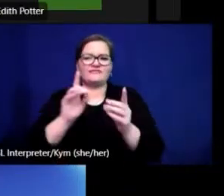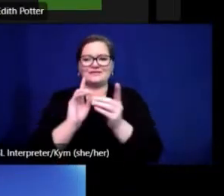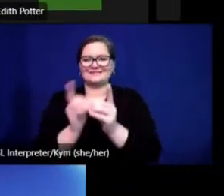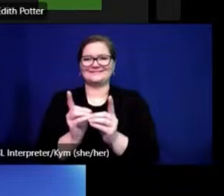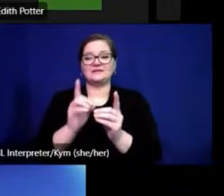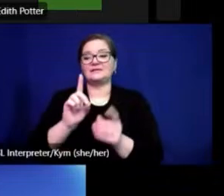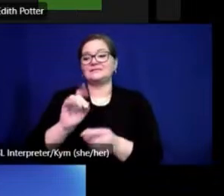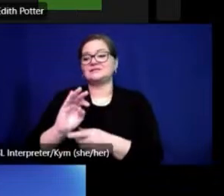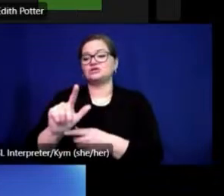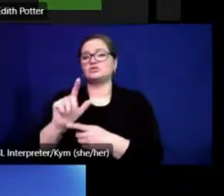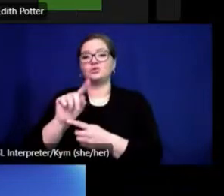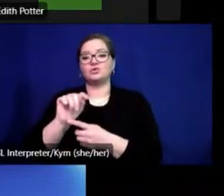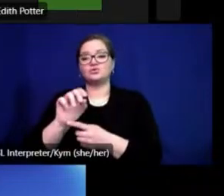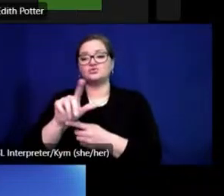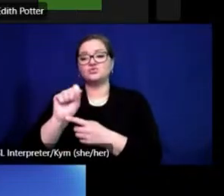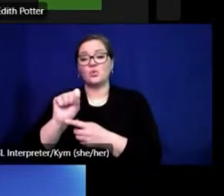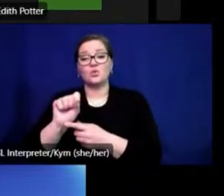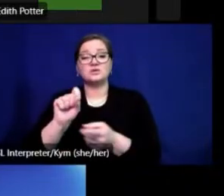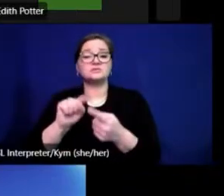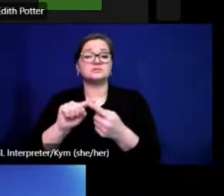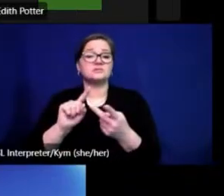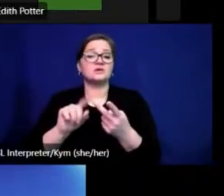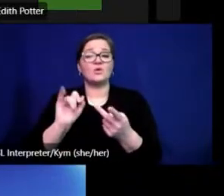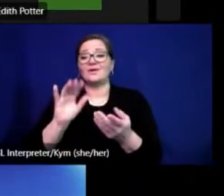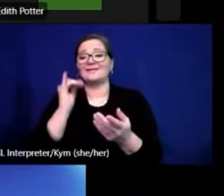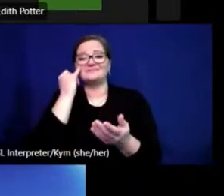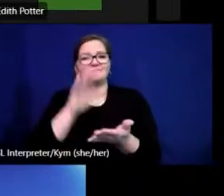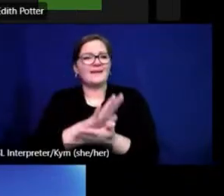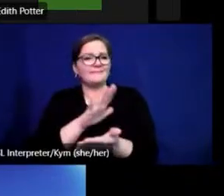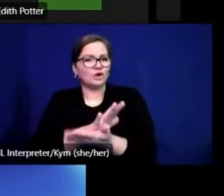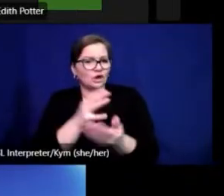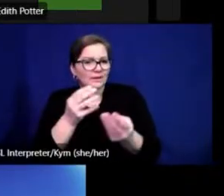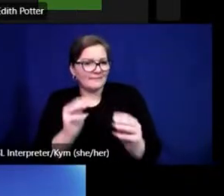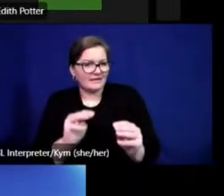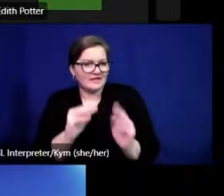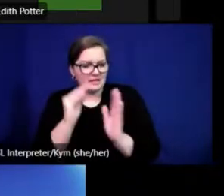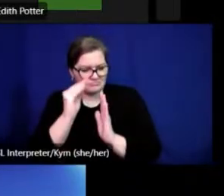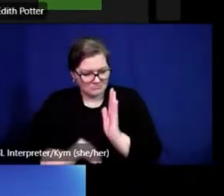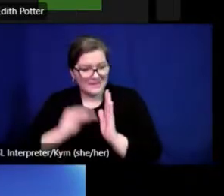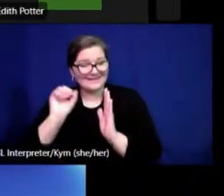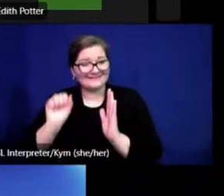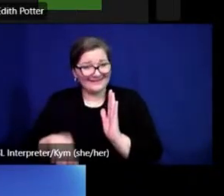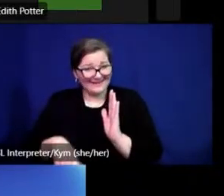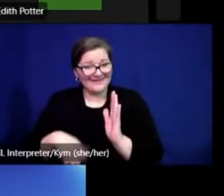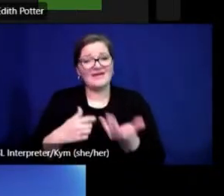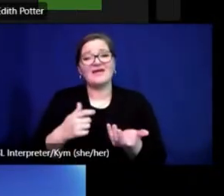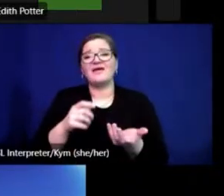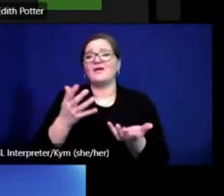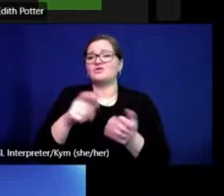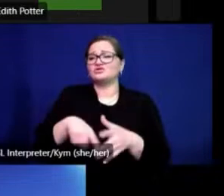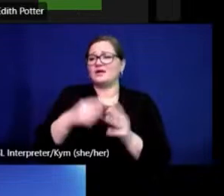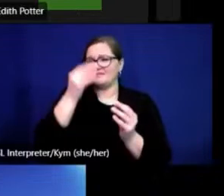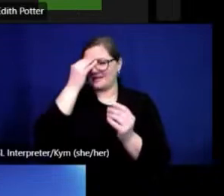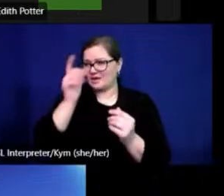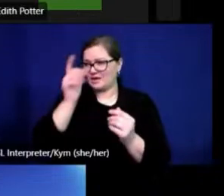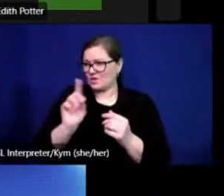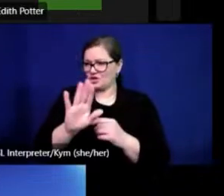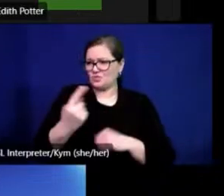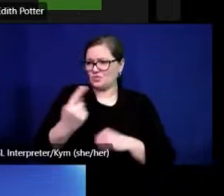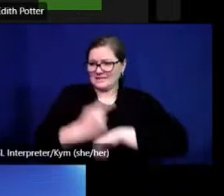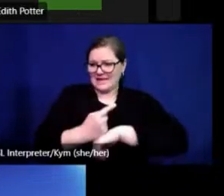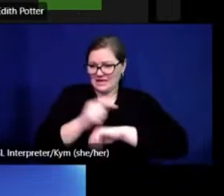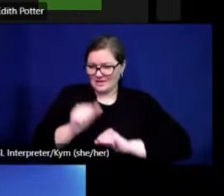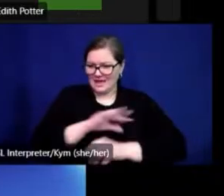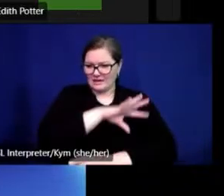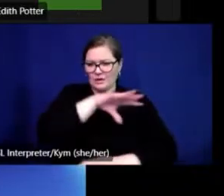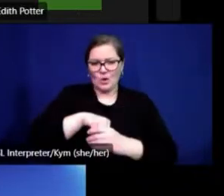tools, or you can just do pen and paper method, and start thinking about where in your day to day you can incorporate